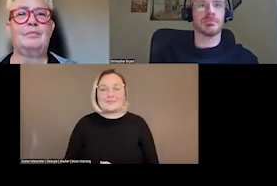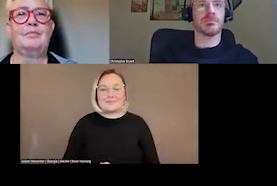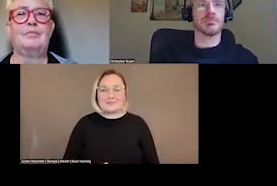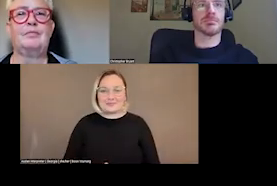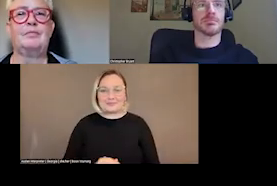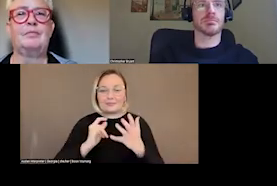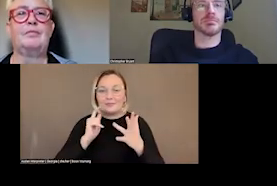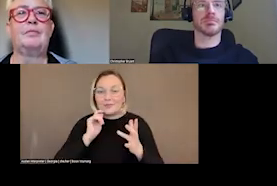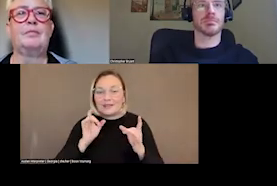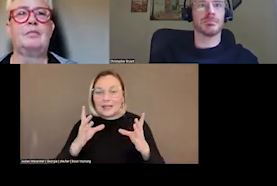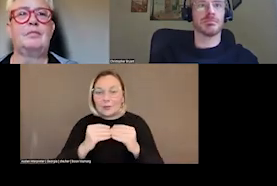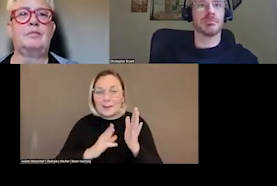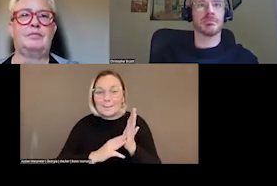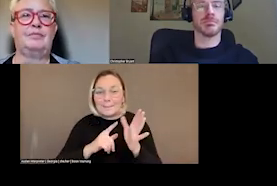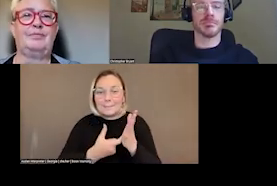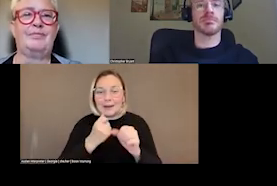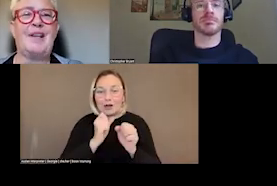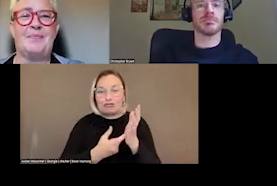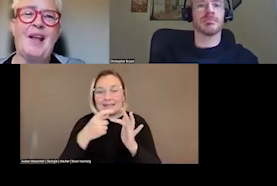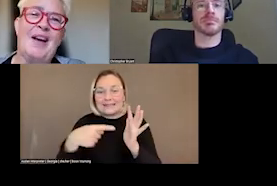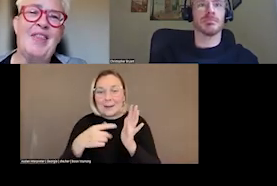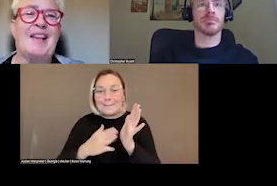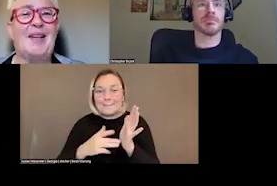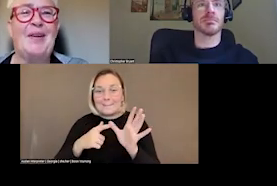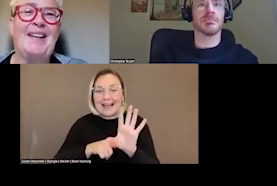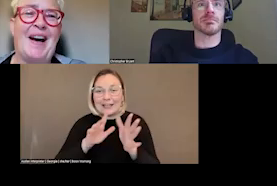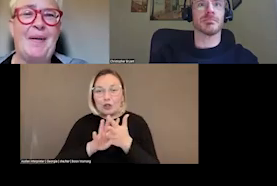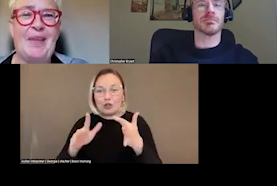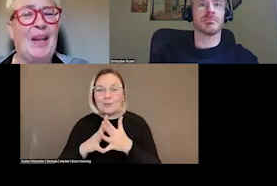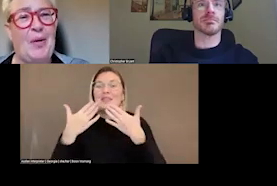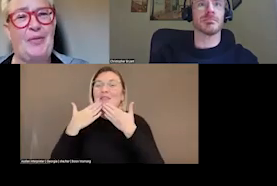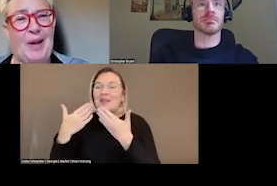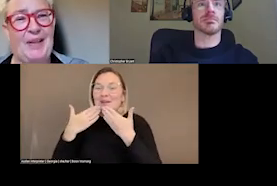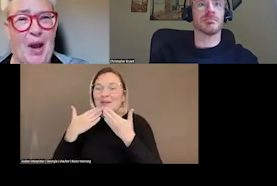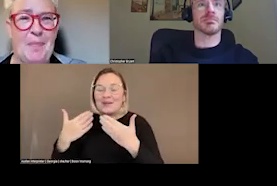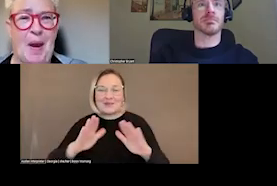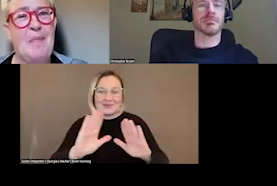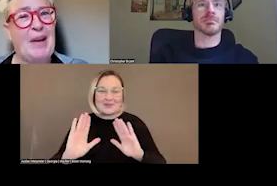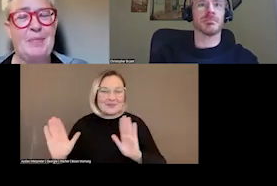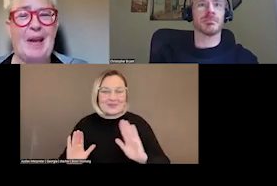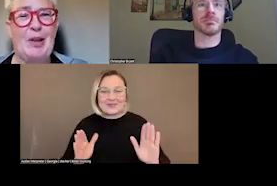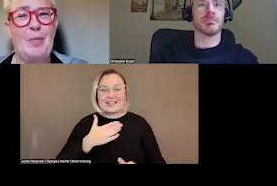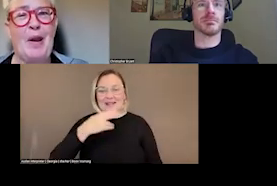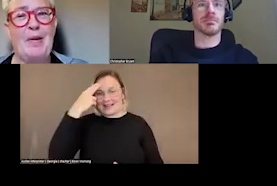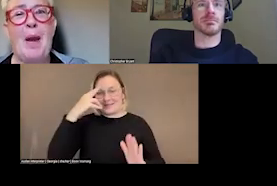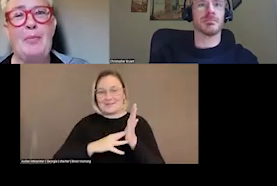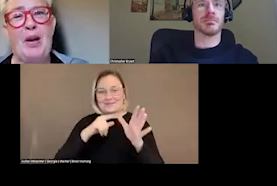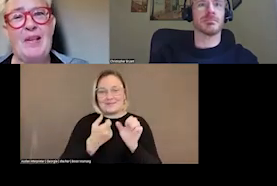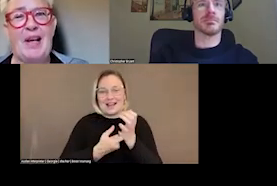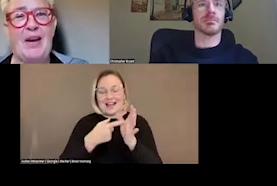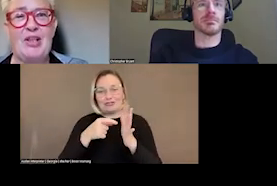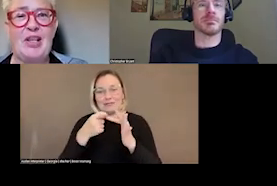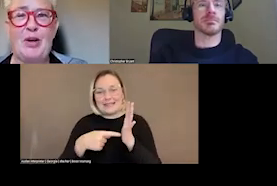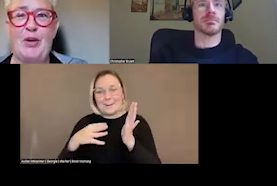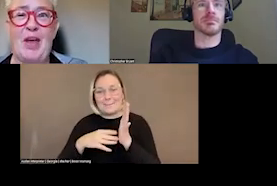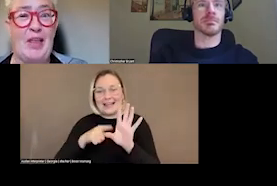So we'll kick off with Margaret Mayhew. Yeah. Thanks, Zoha. Hello, everyone. I'm Margaret Mayhew. My pronouns